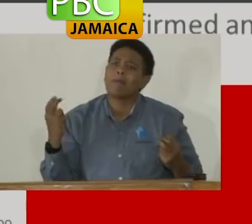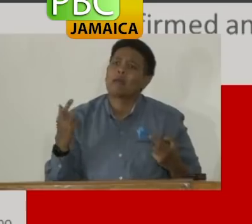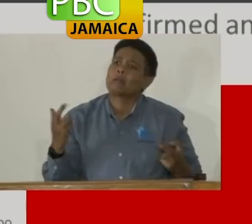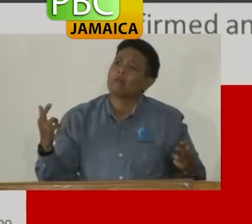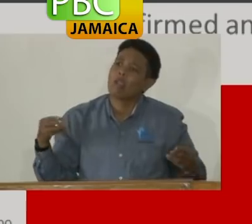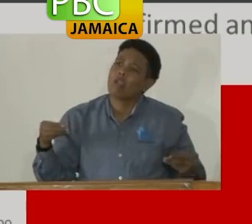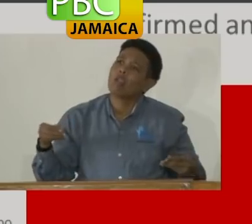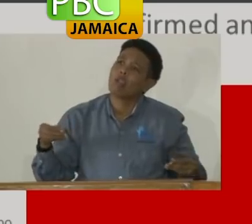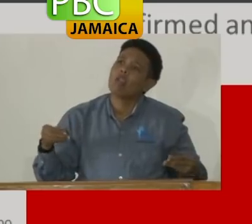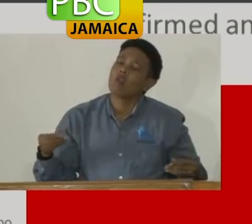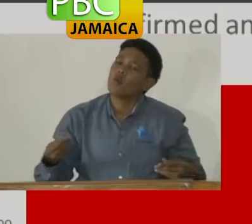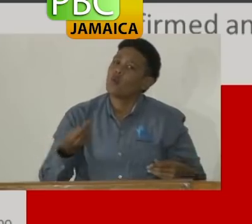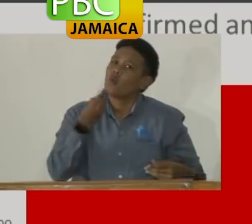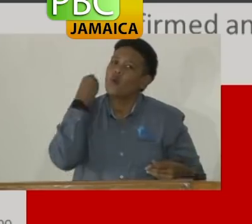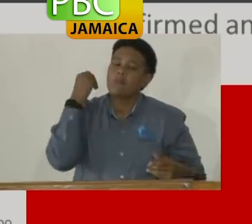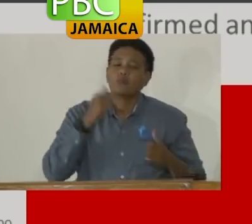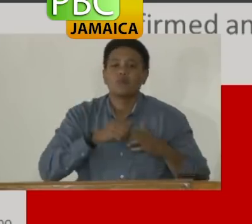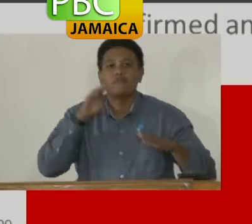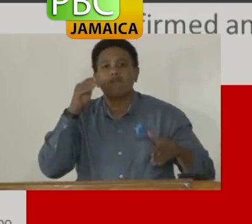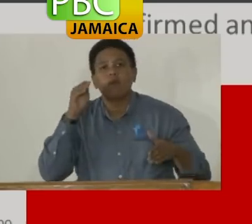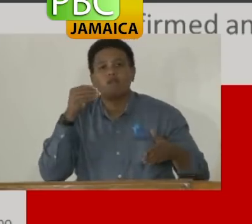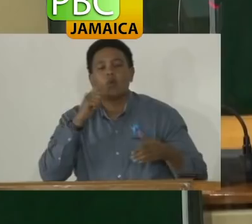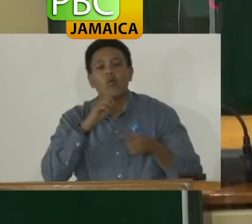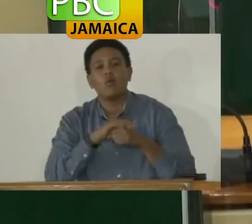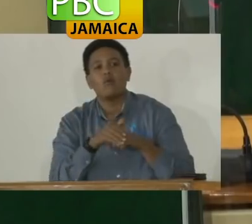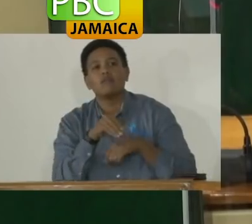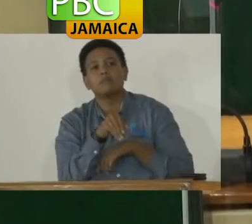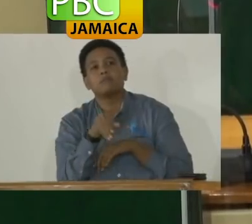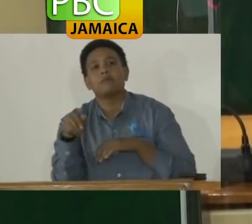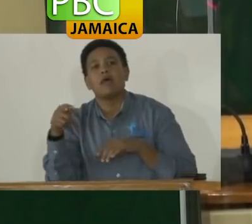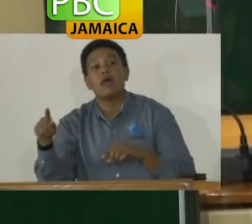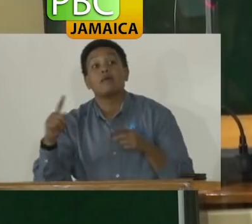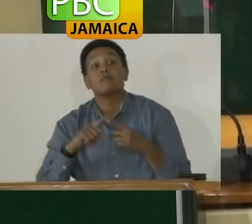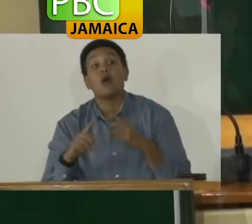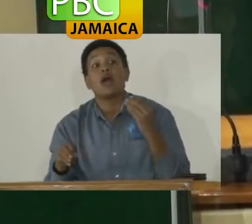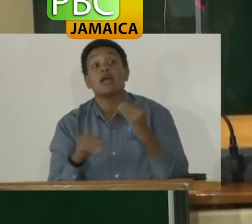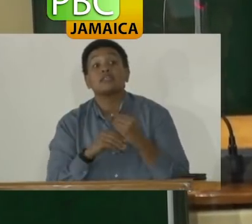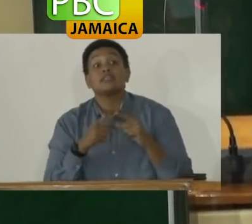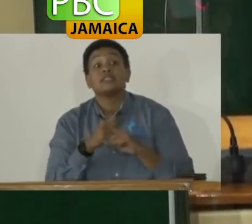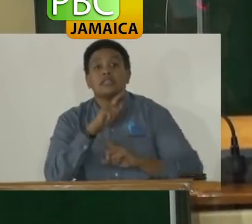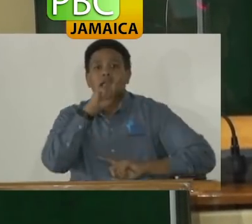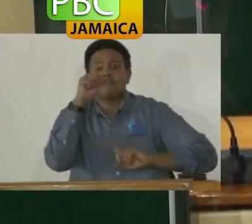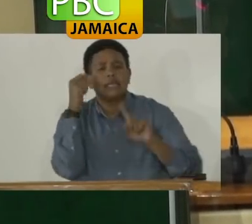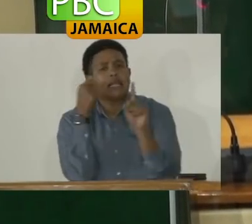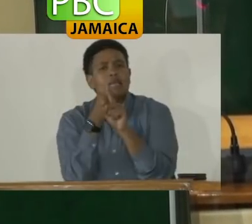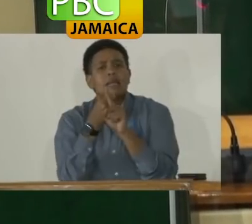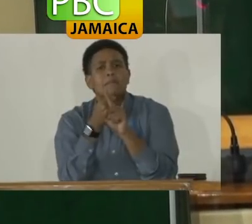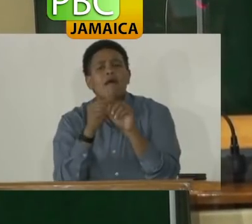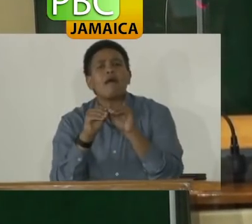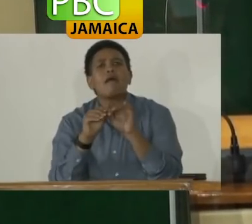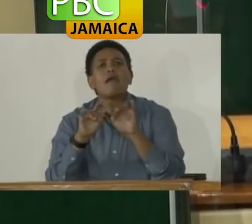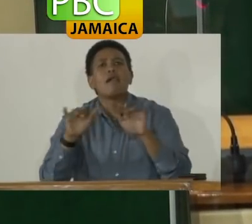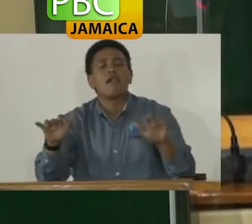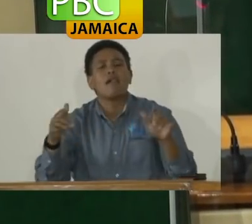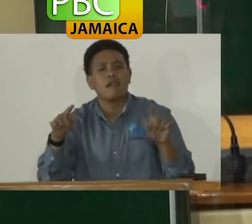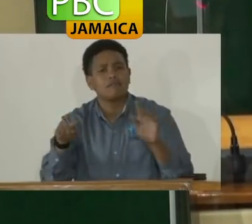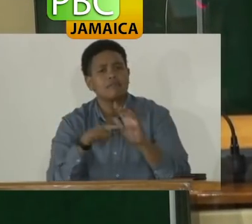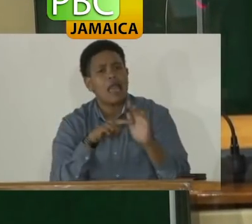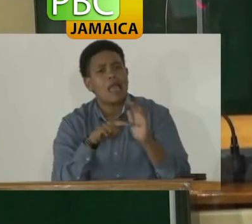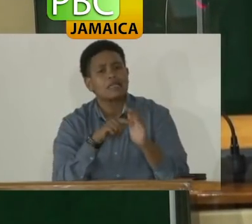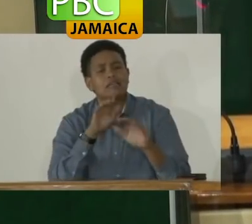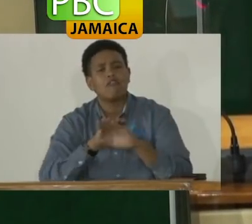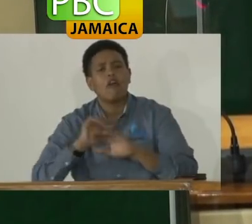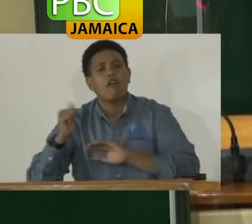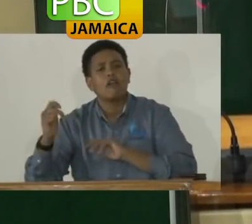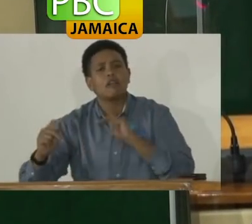resources consumed with dealing with COVID cases, and there is an adverse impact on other